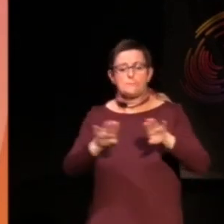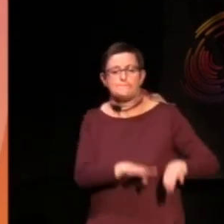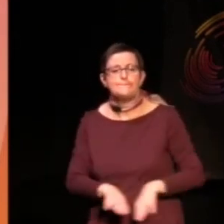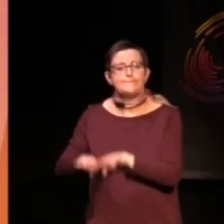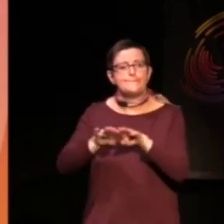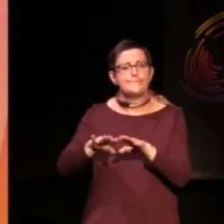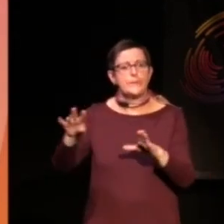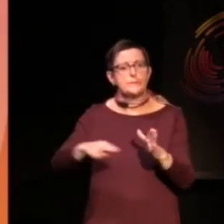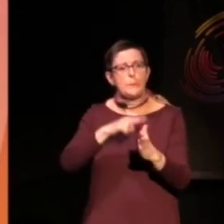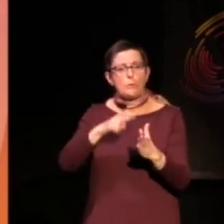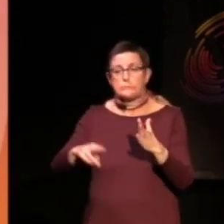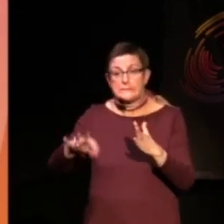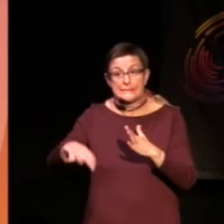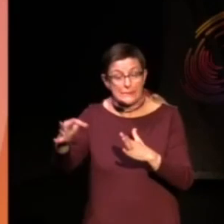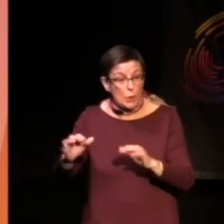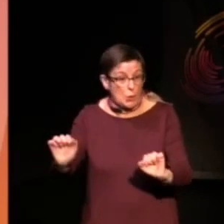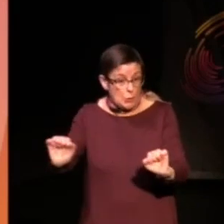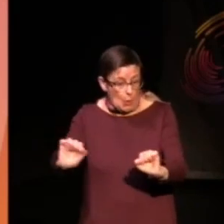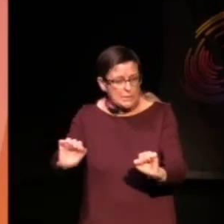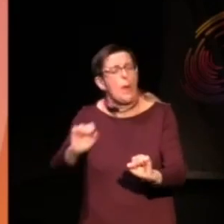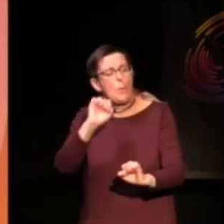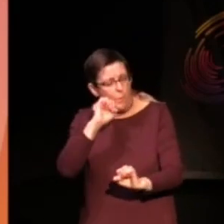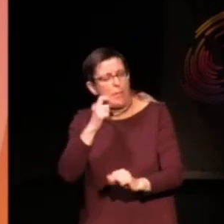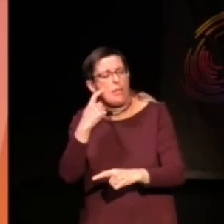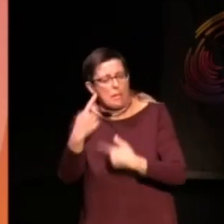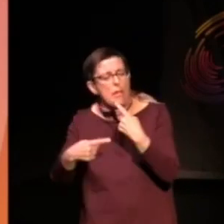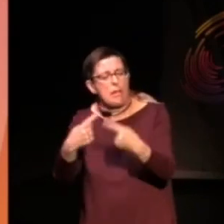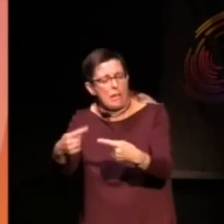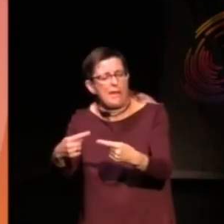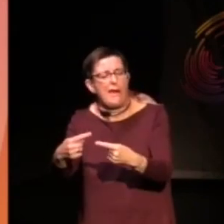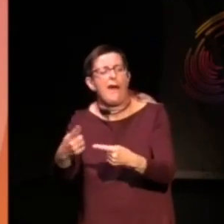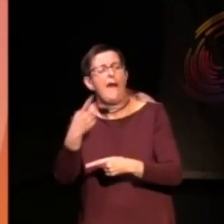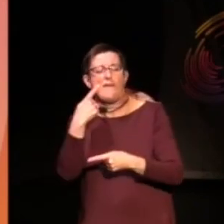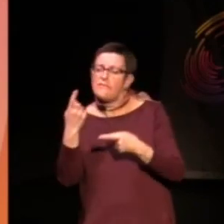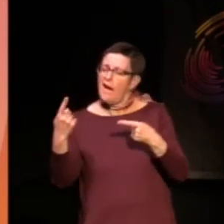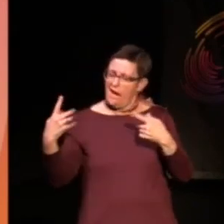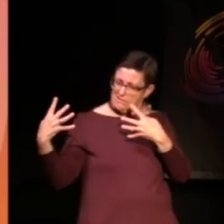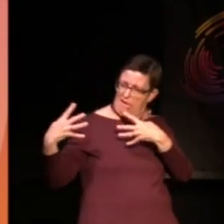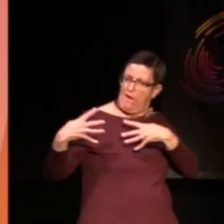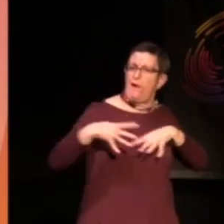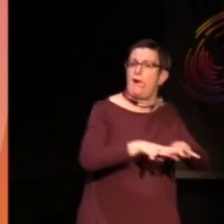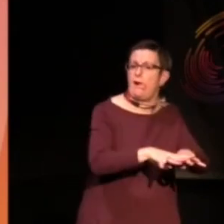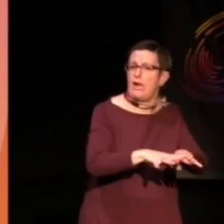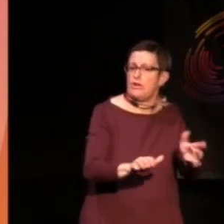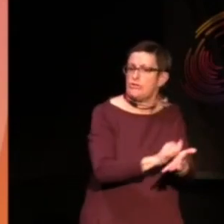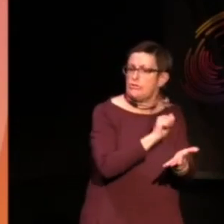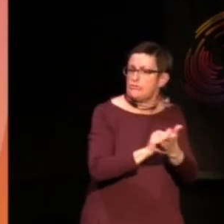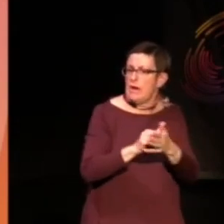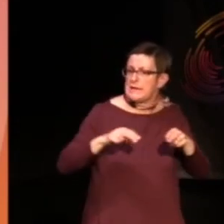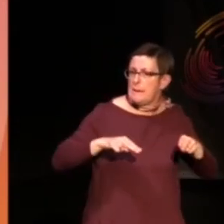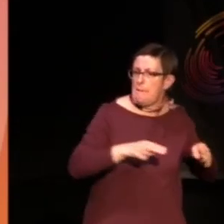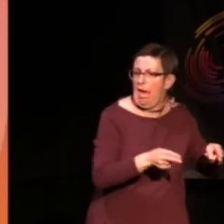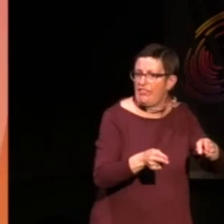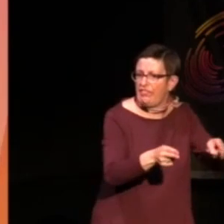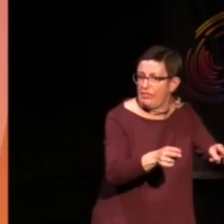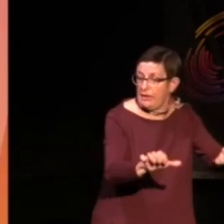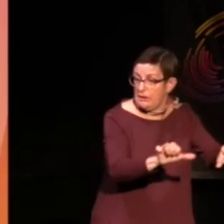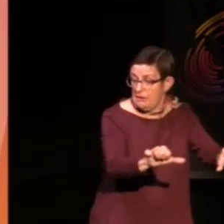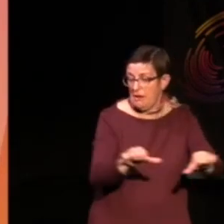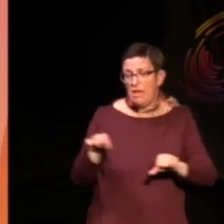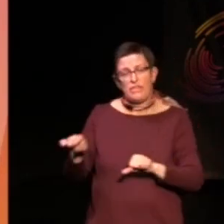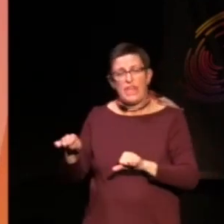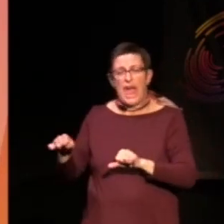was only a matter of time before they would find the right path. Momentarily, they were liquid, not yet